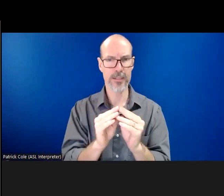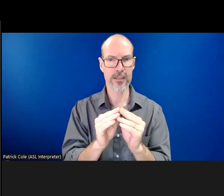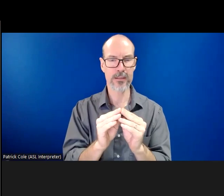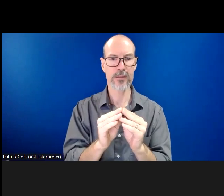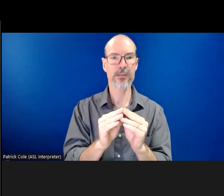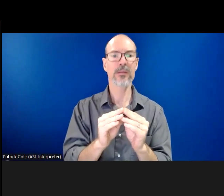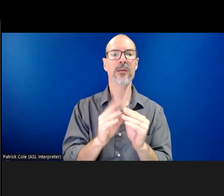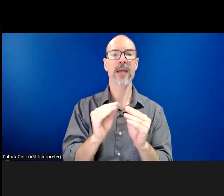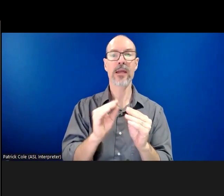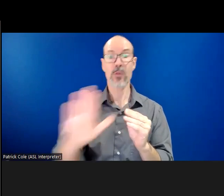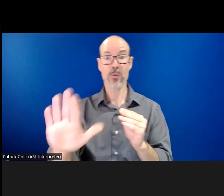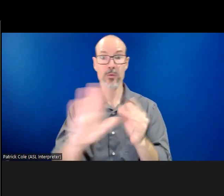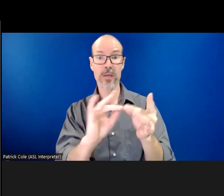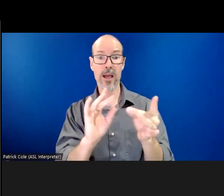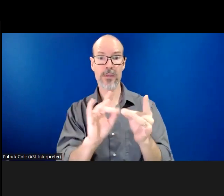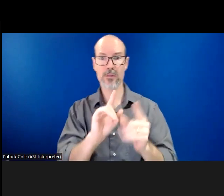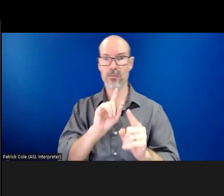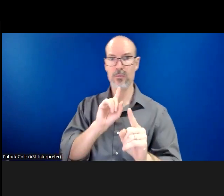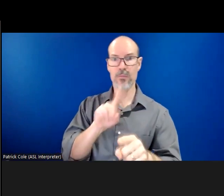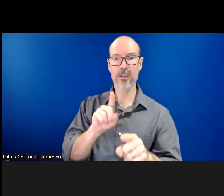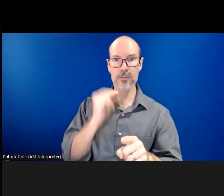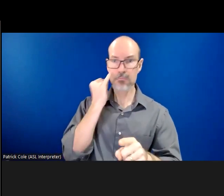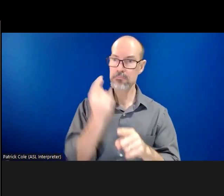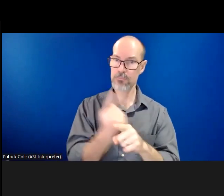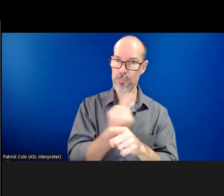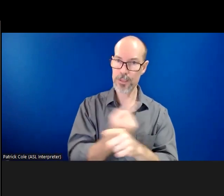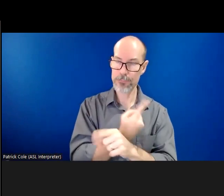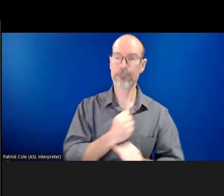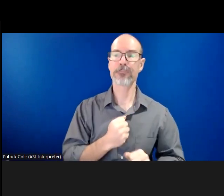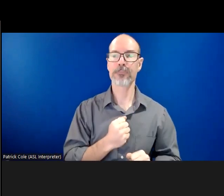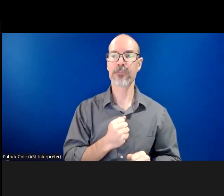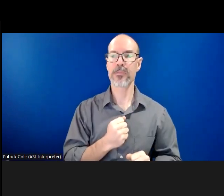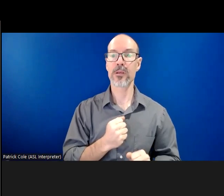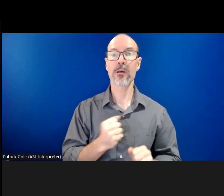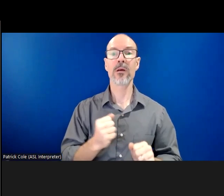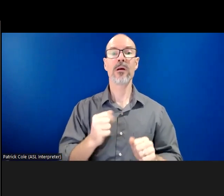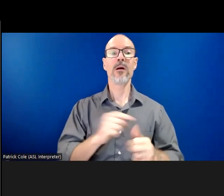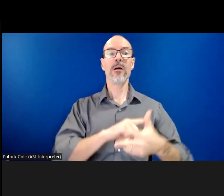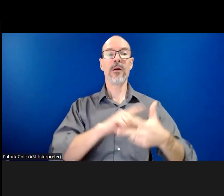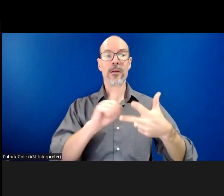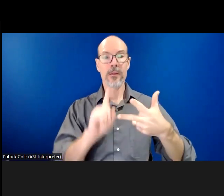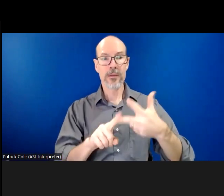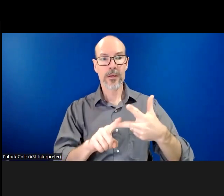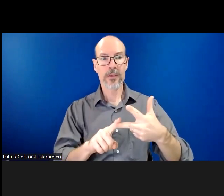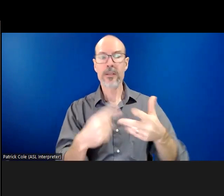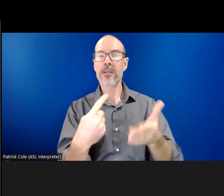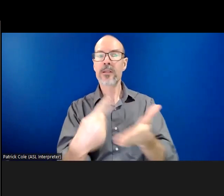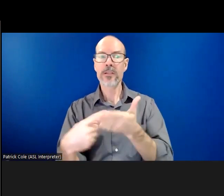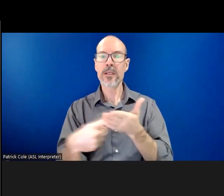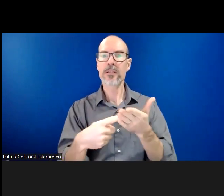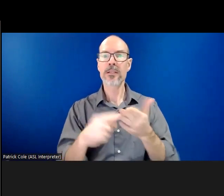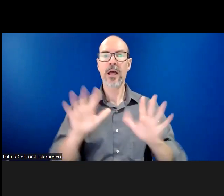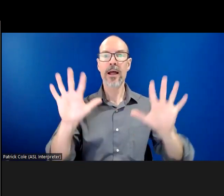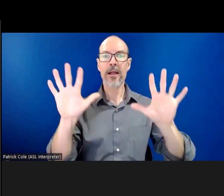and response to comments where appropriate. And then we will have a discussion of the climate pollution reduction